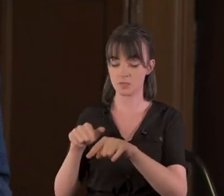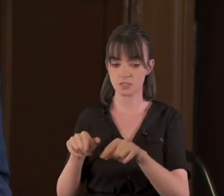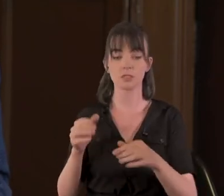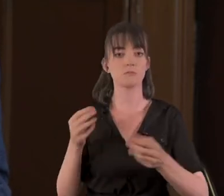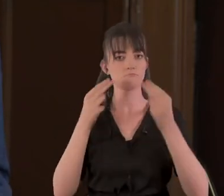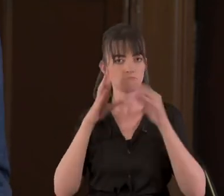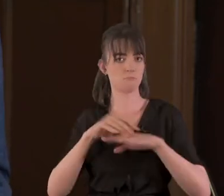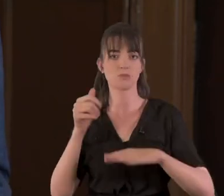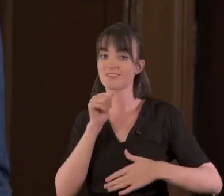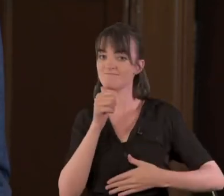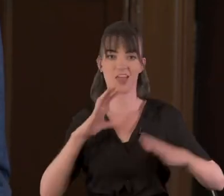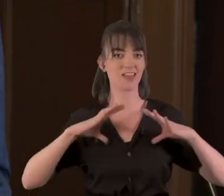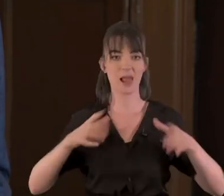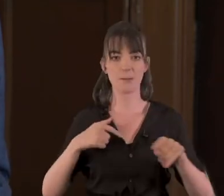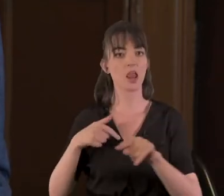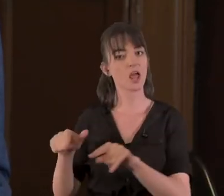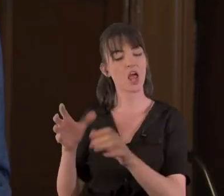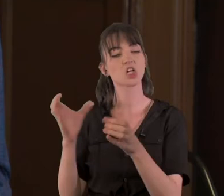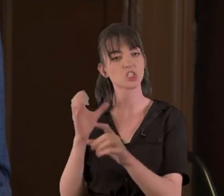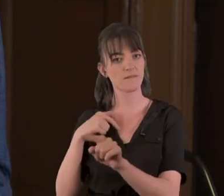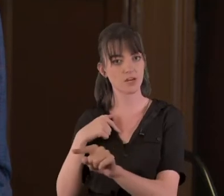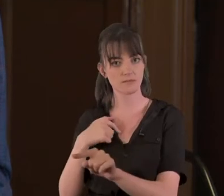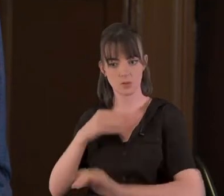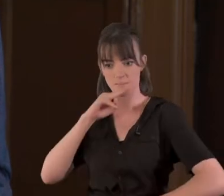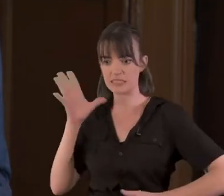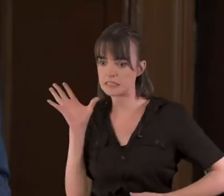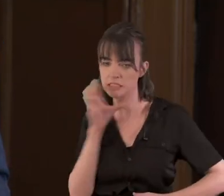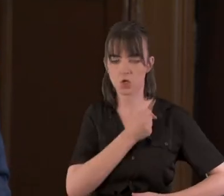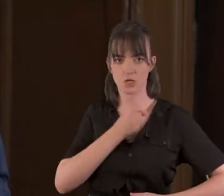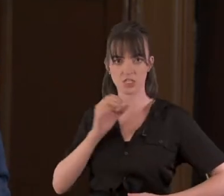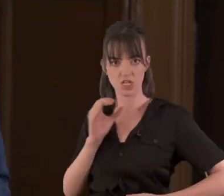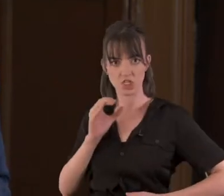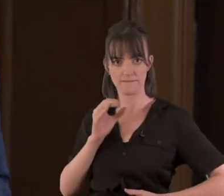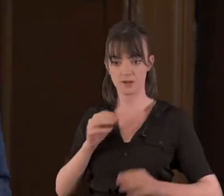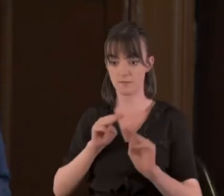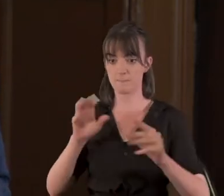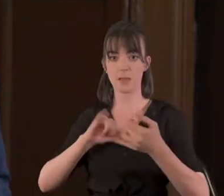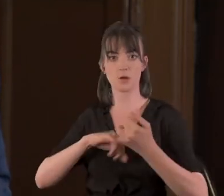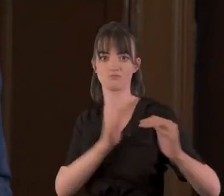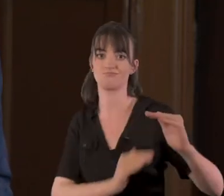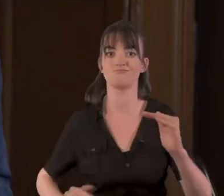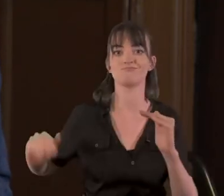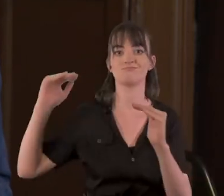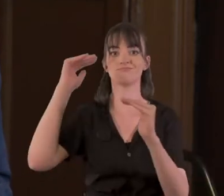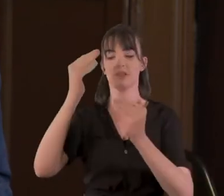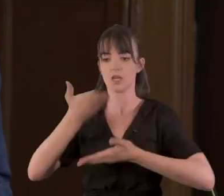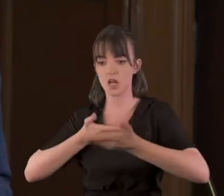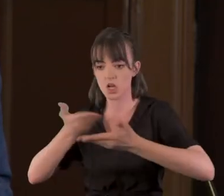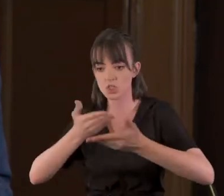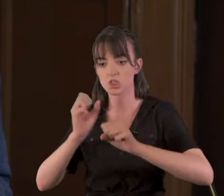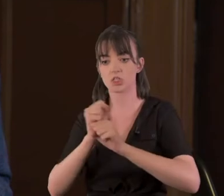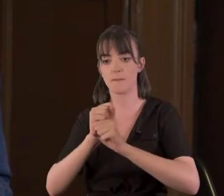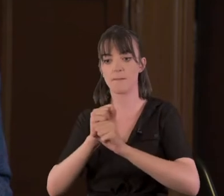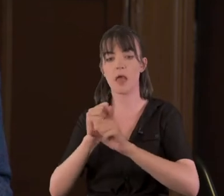Conservatives. A lot of these people are diehards. The people who float to the top of the discussions, like Walter Long and Bona Law, are